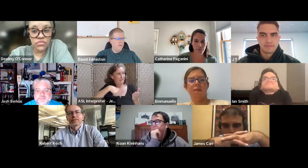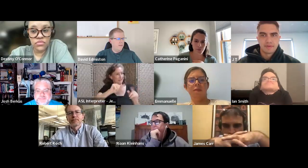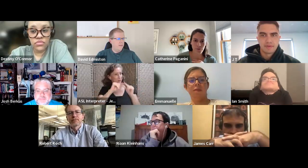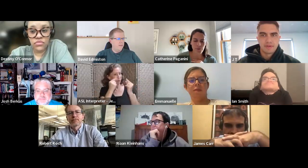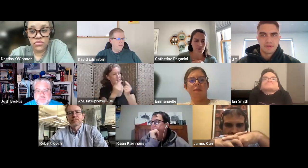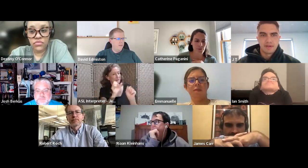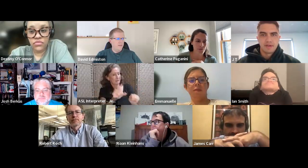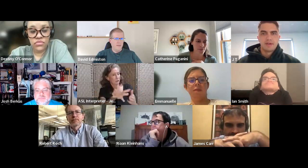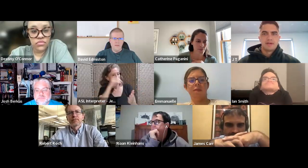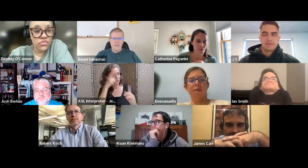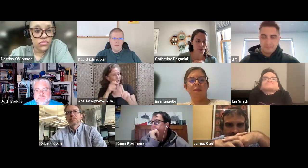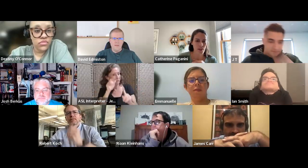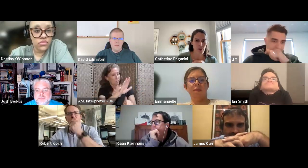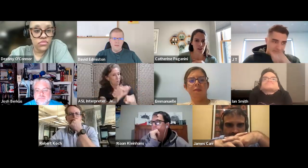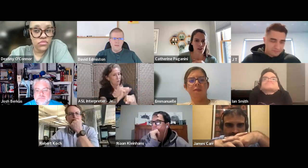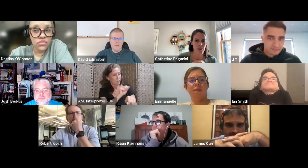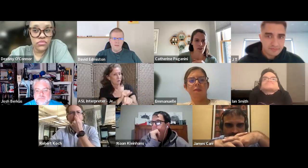efforts?